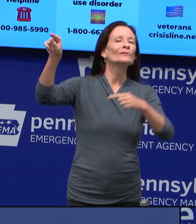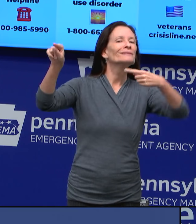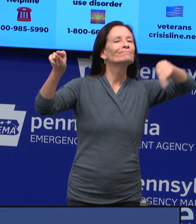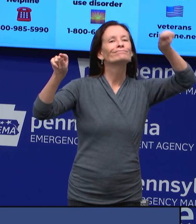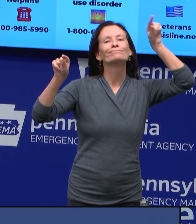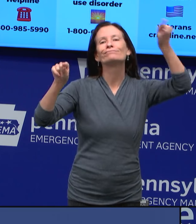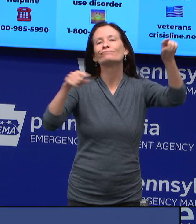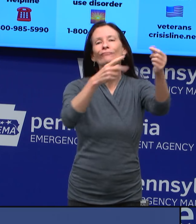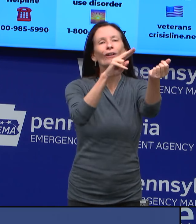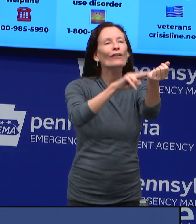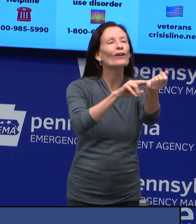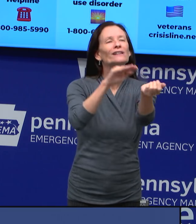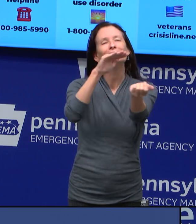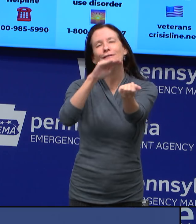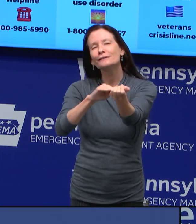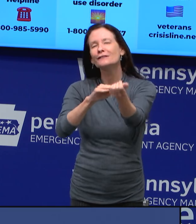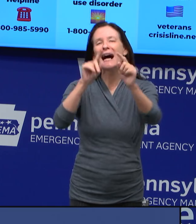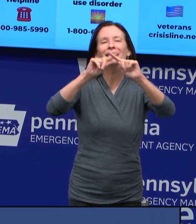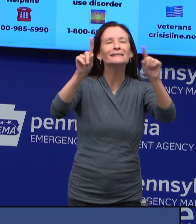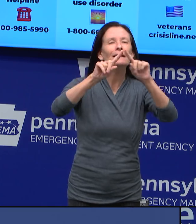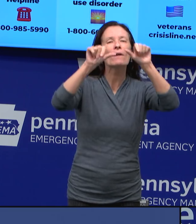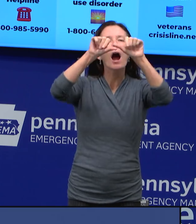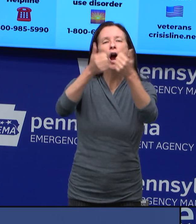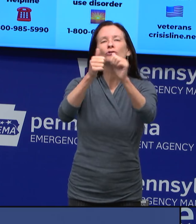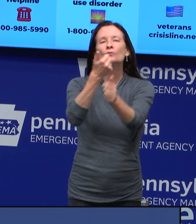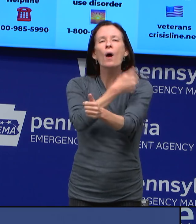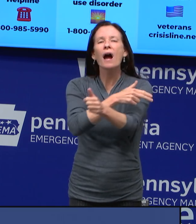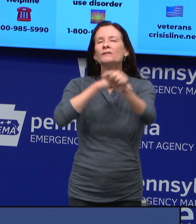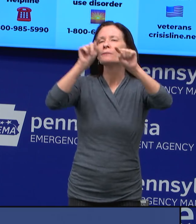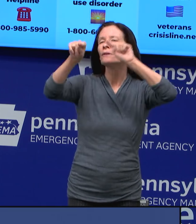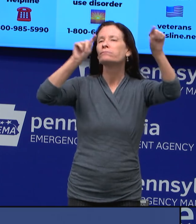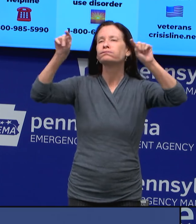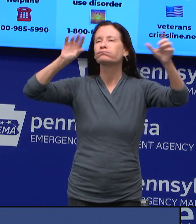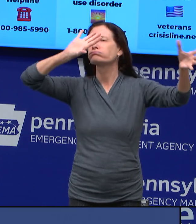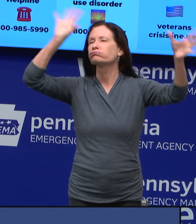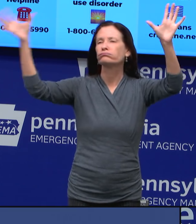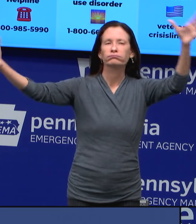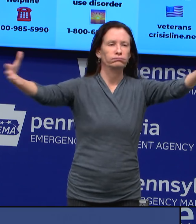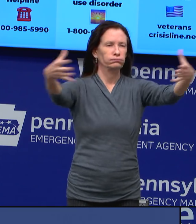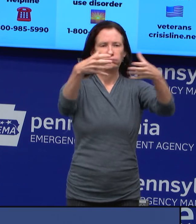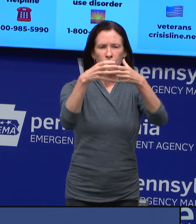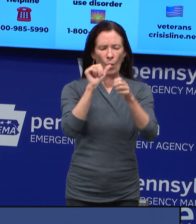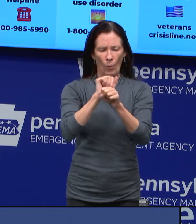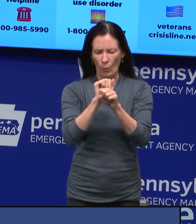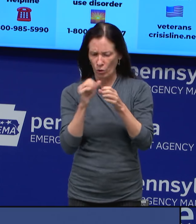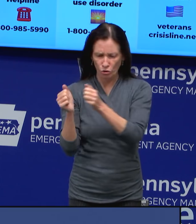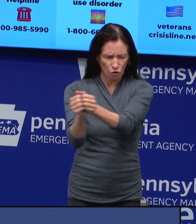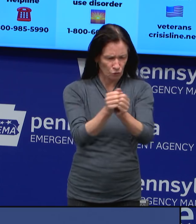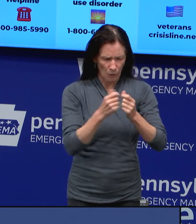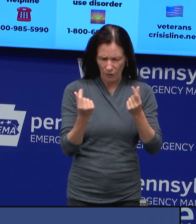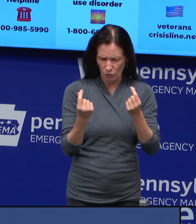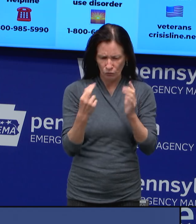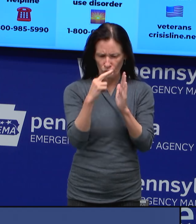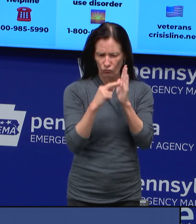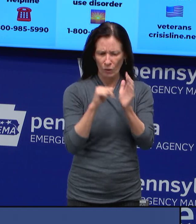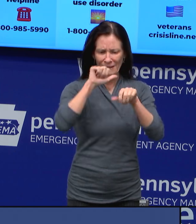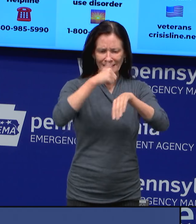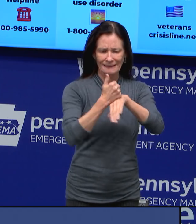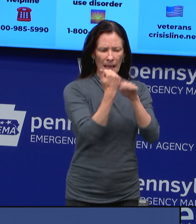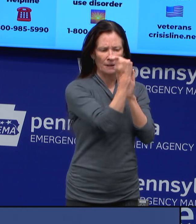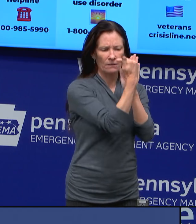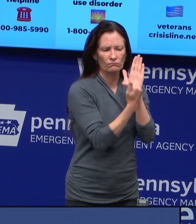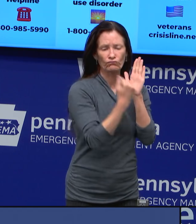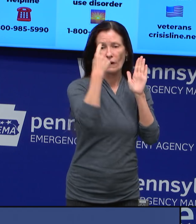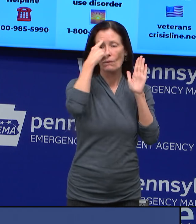Anesthesiologists, and the Association of Perioperative RNs. In addition, it's in line